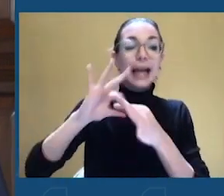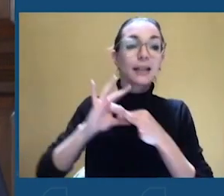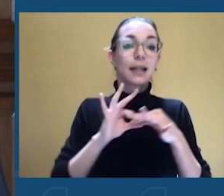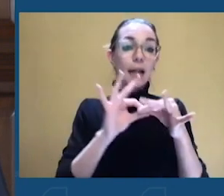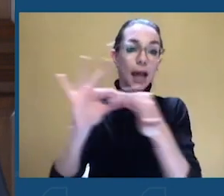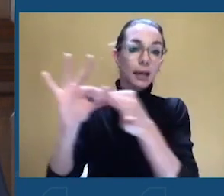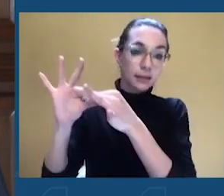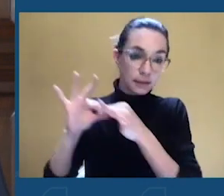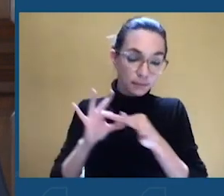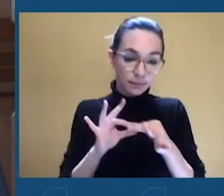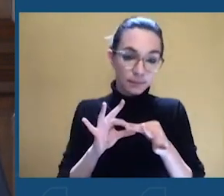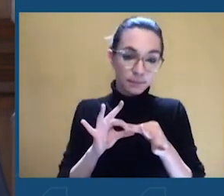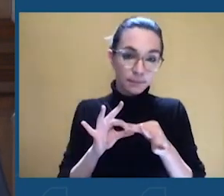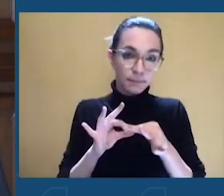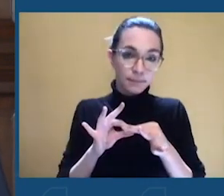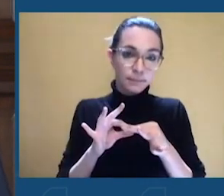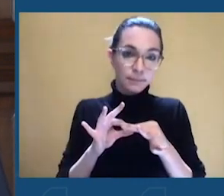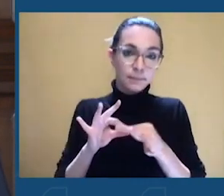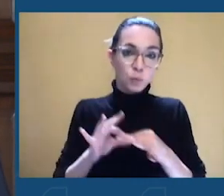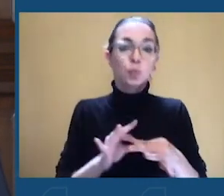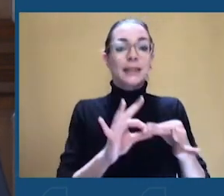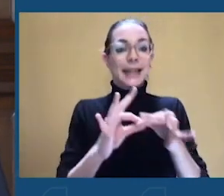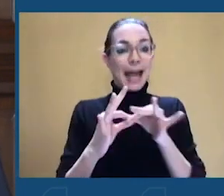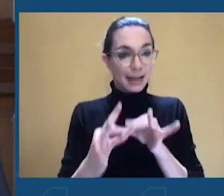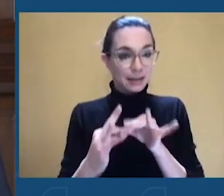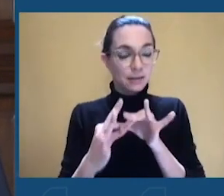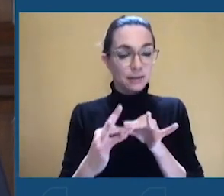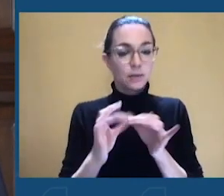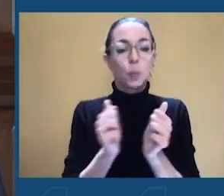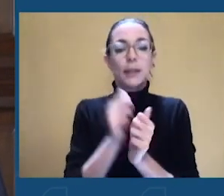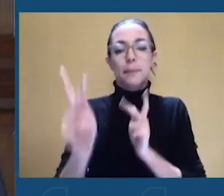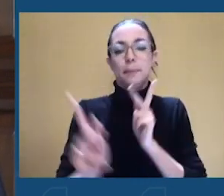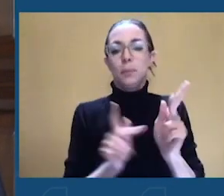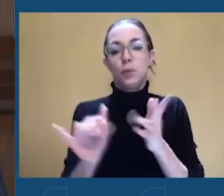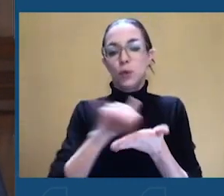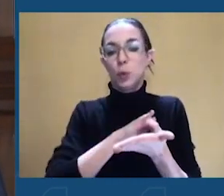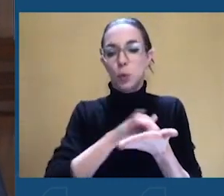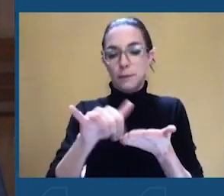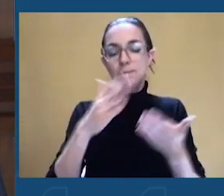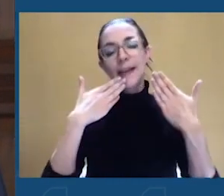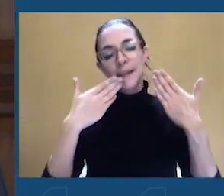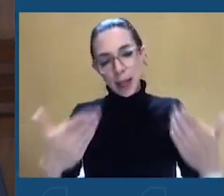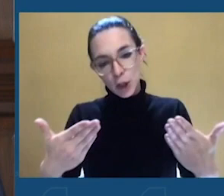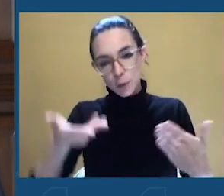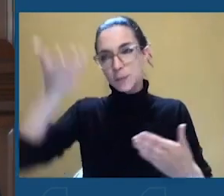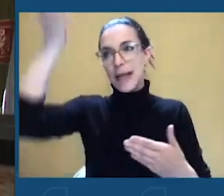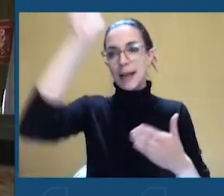with the people of New York. Thank you, and God bless.